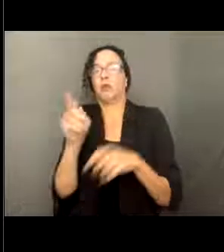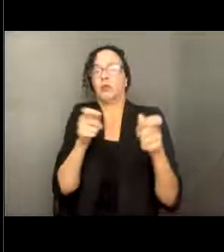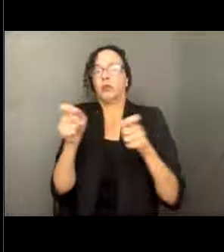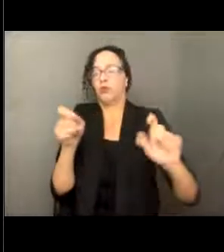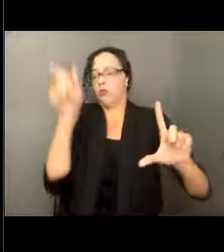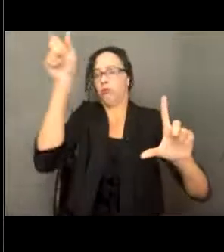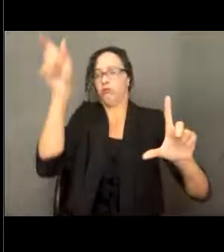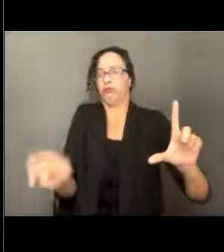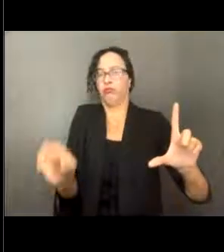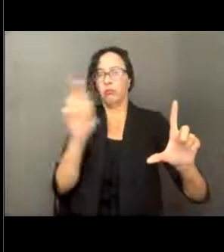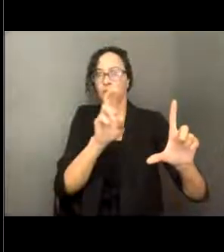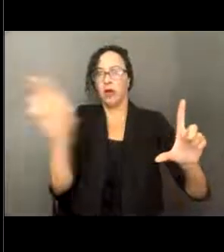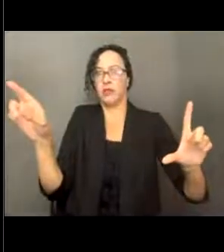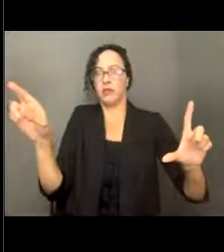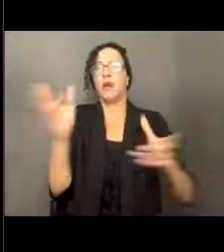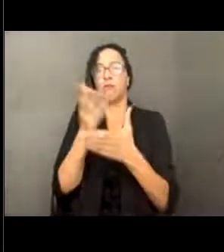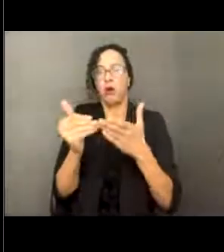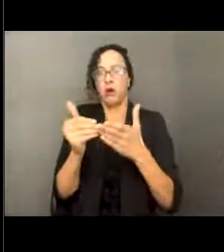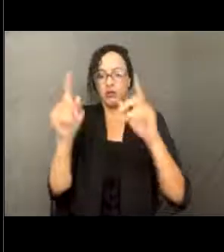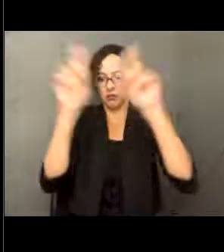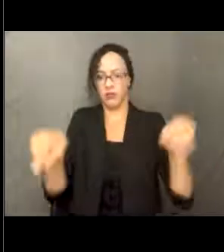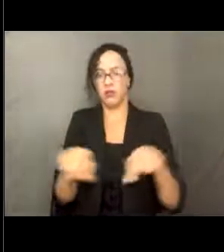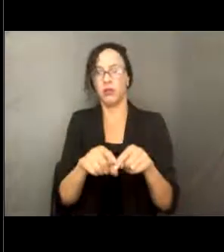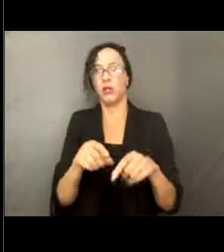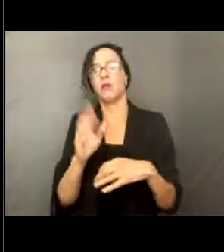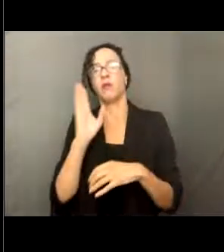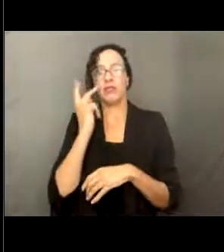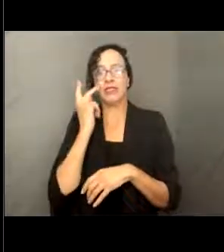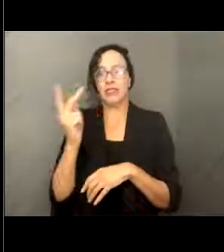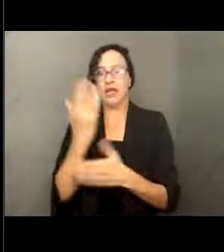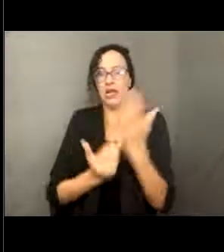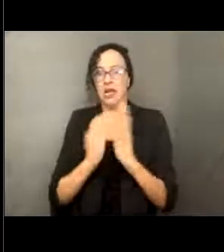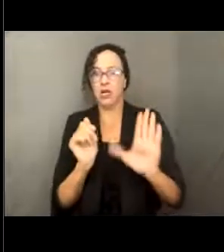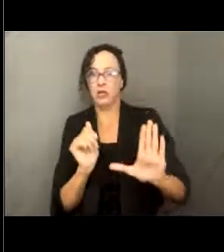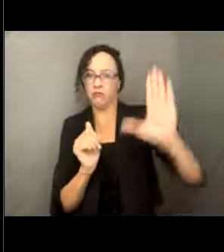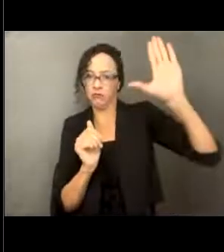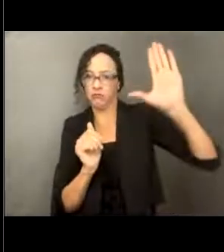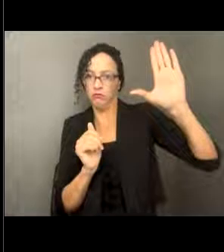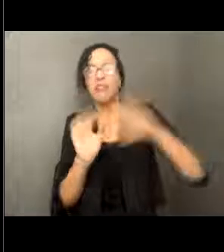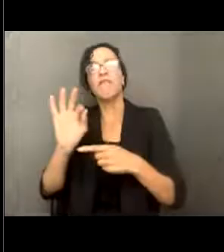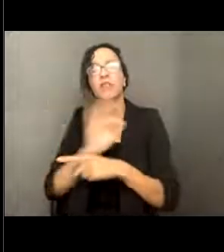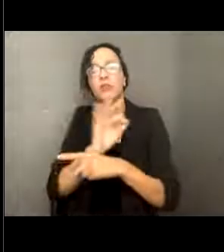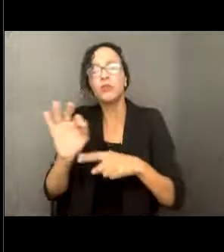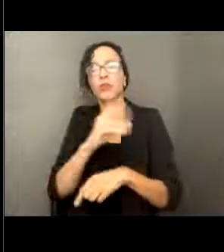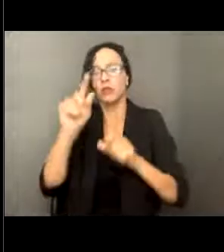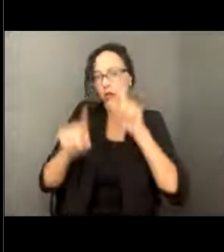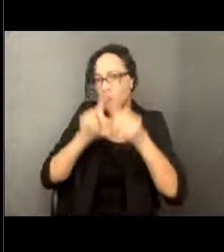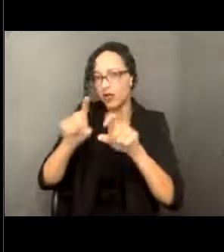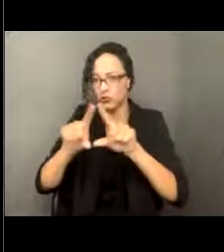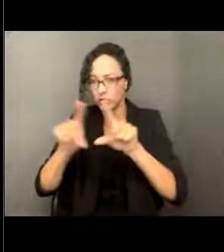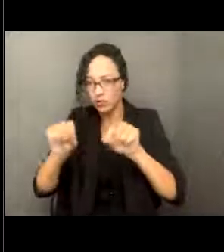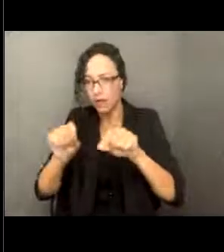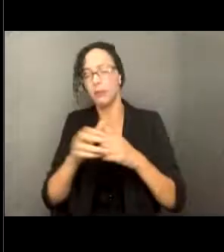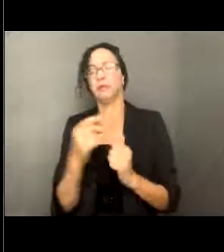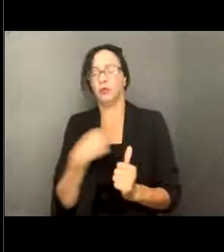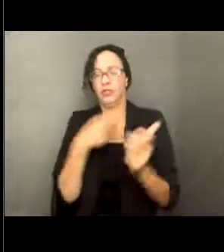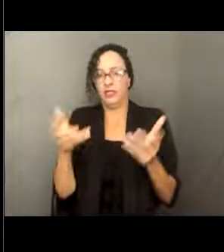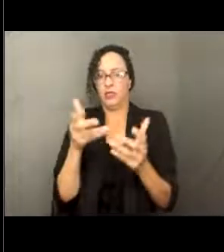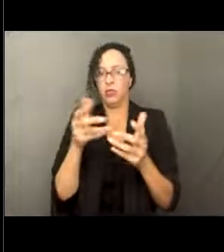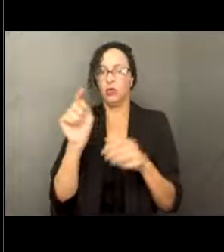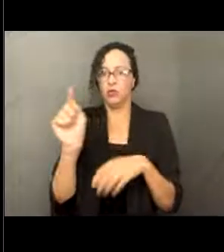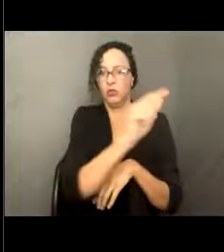of your screen. There you will find a raise hand feature as well as a questions tab. We encourage you to use the raise hand feature